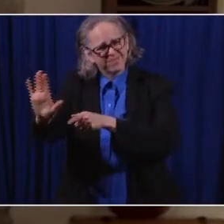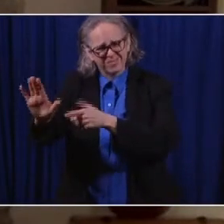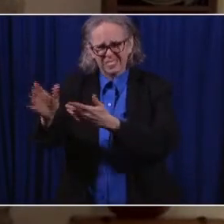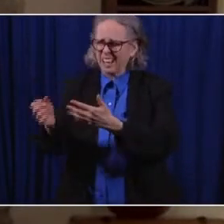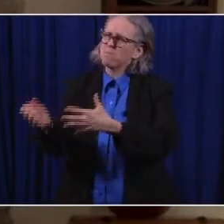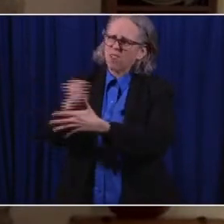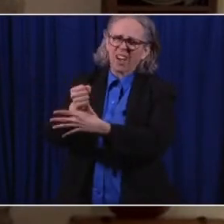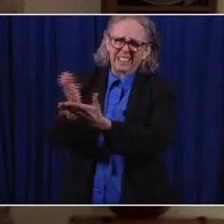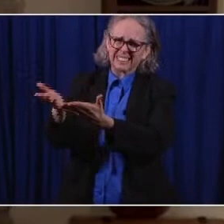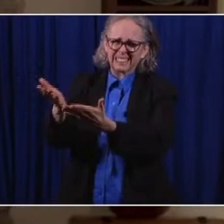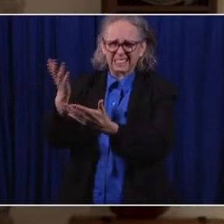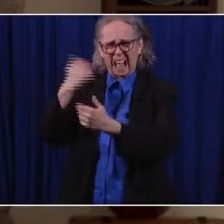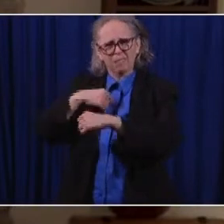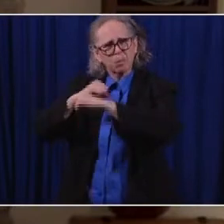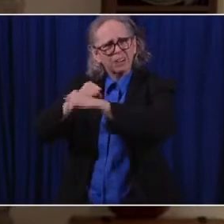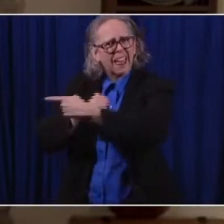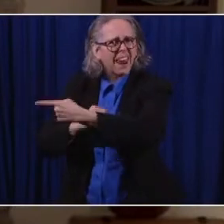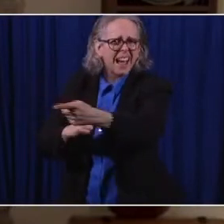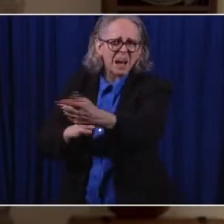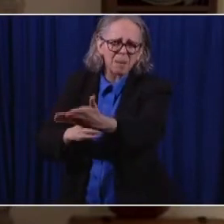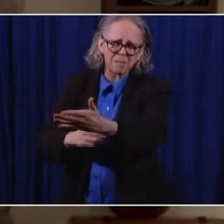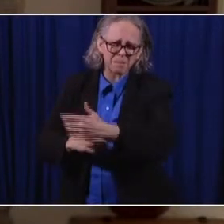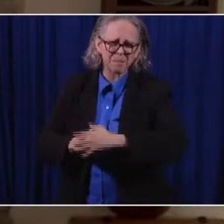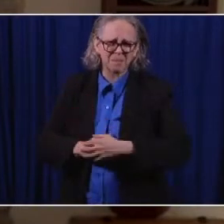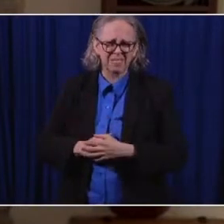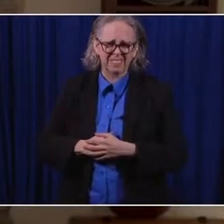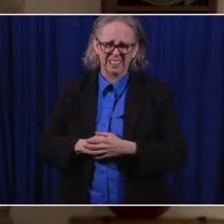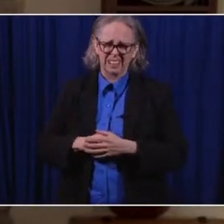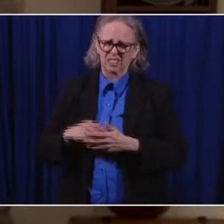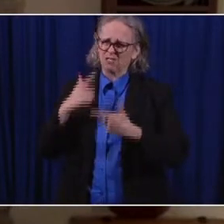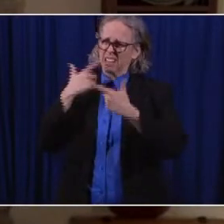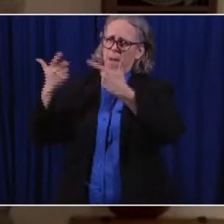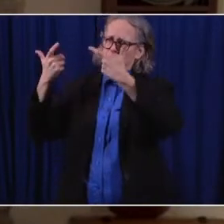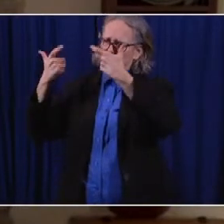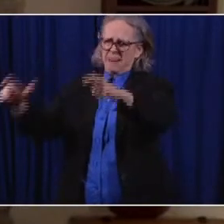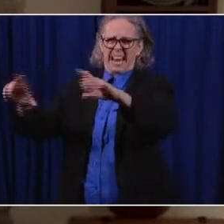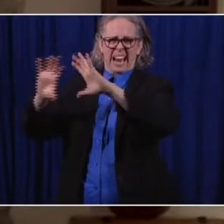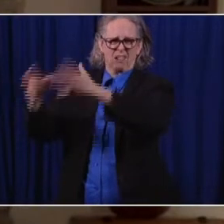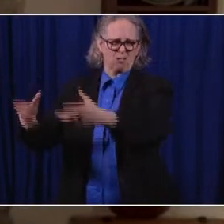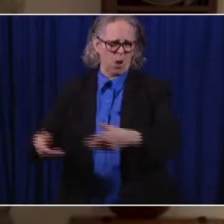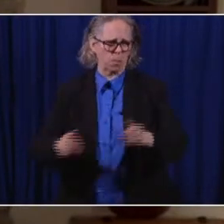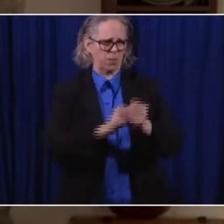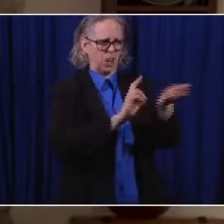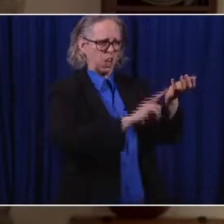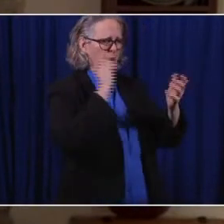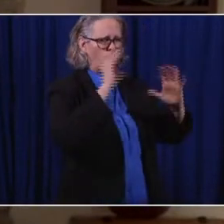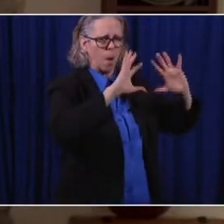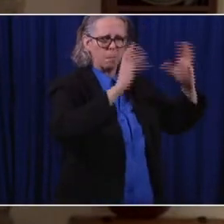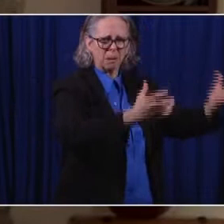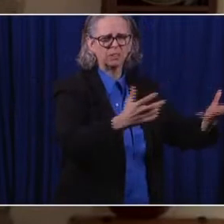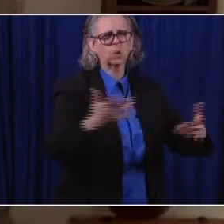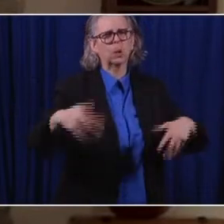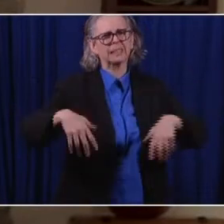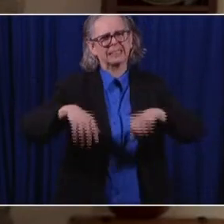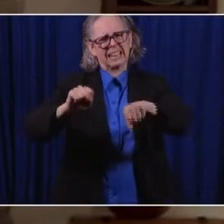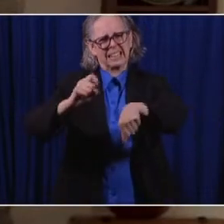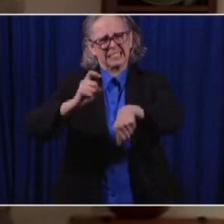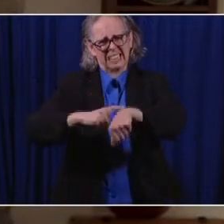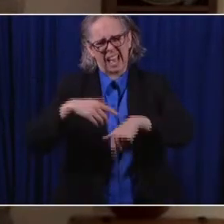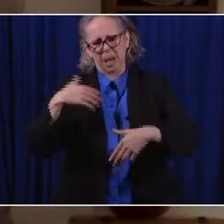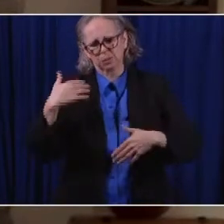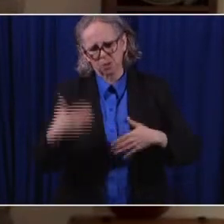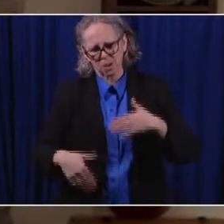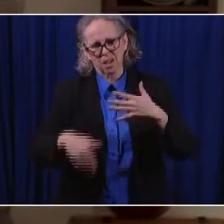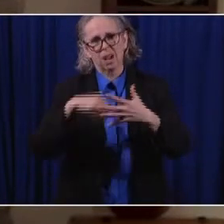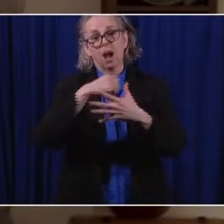But those are both pretty big groups. And so it's going to be a while to get through those groups. Then we're going to go into the next level. But no,